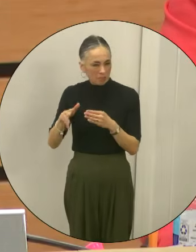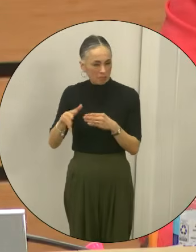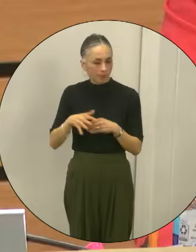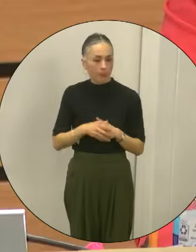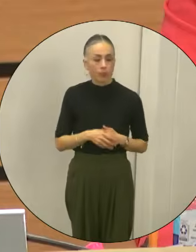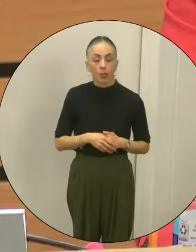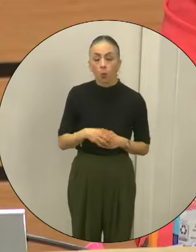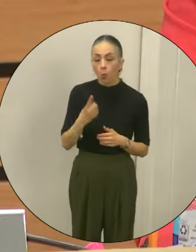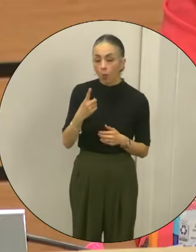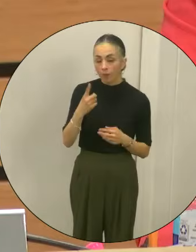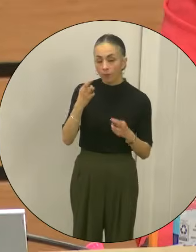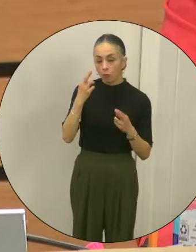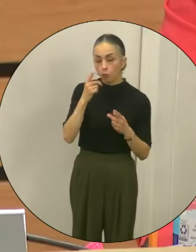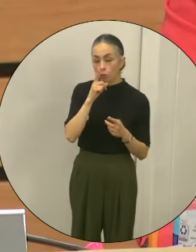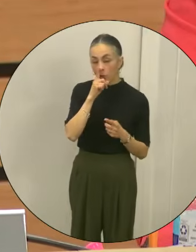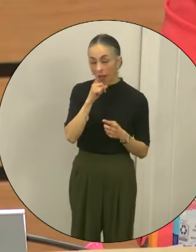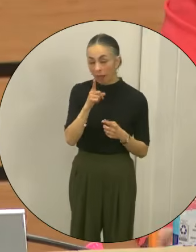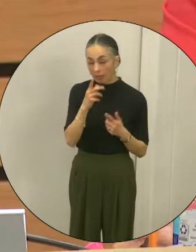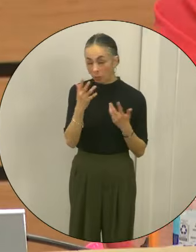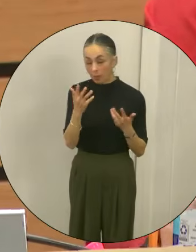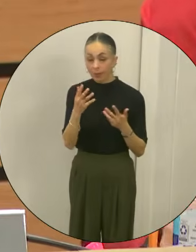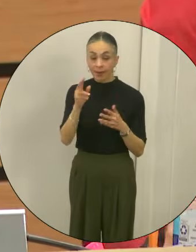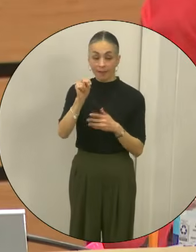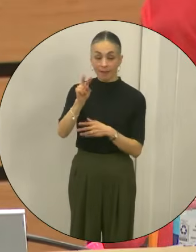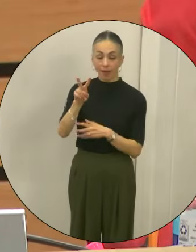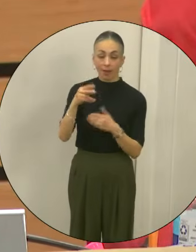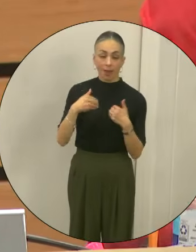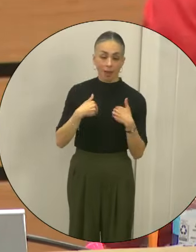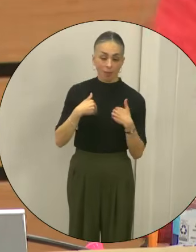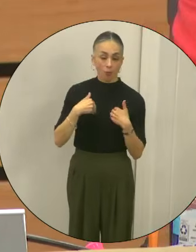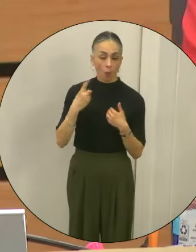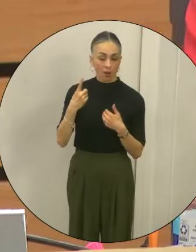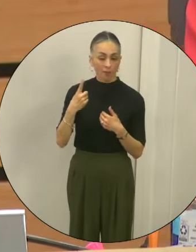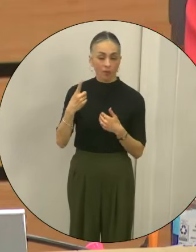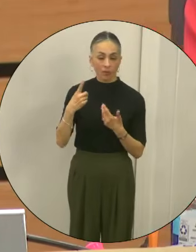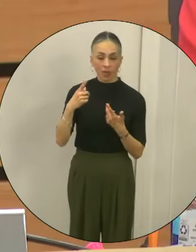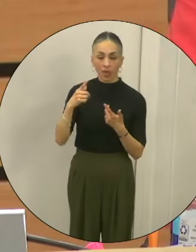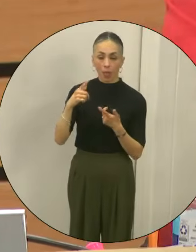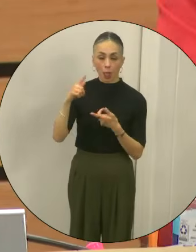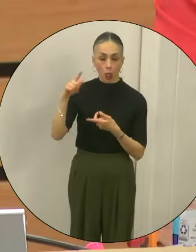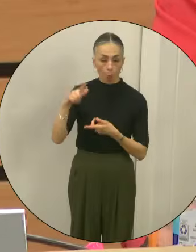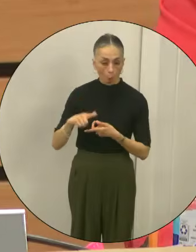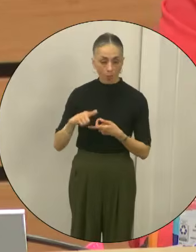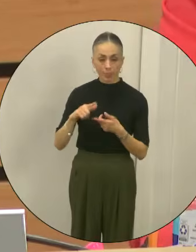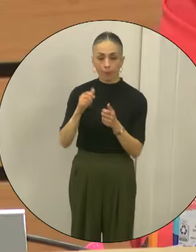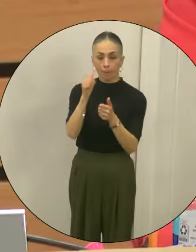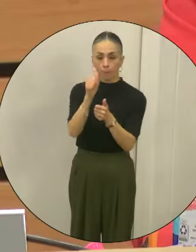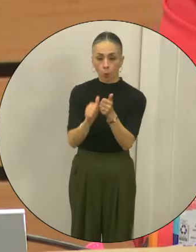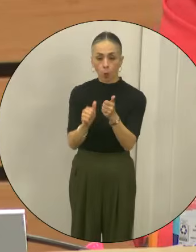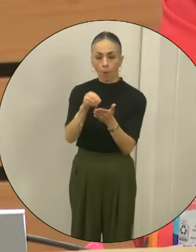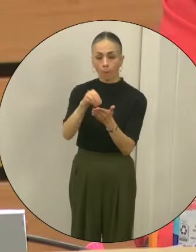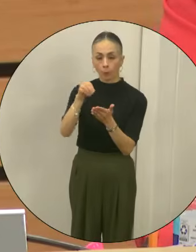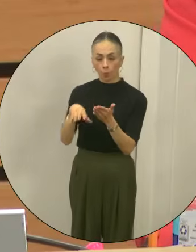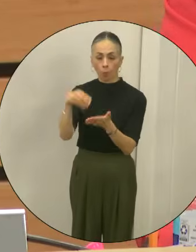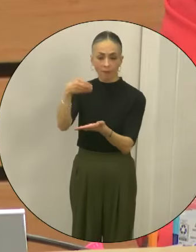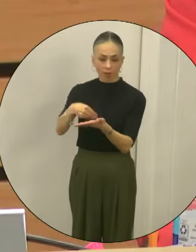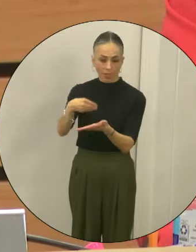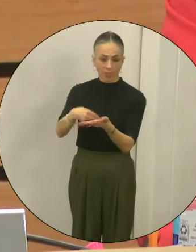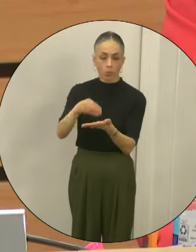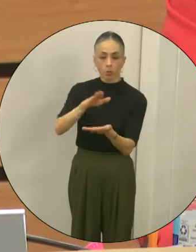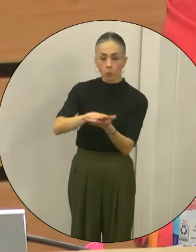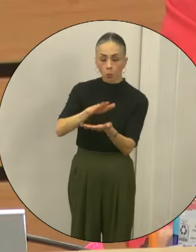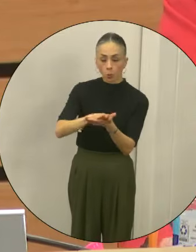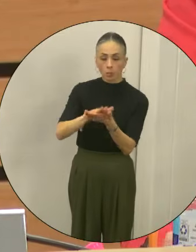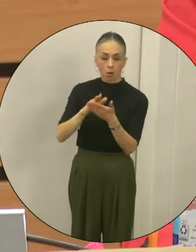But one of the realities is that Nevada has one of the lowest per pupil funding. And so what our schools are struggling, if I